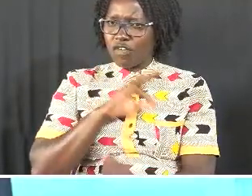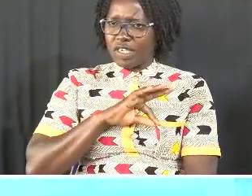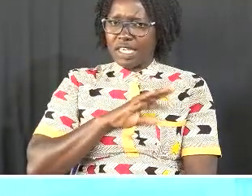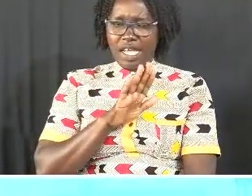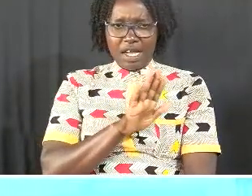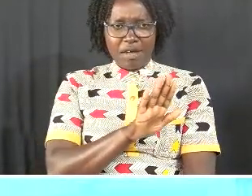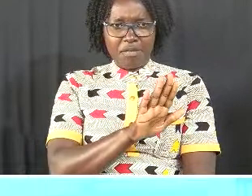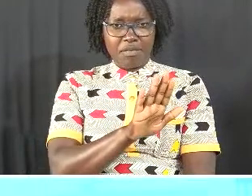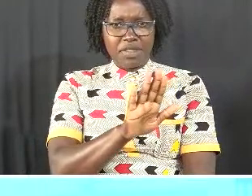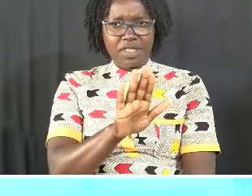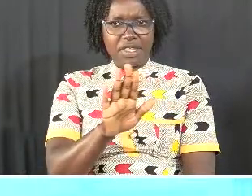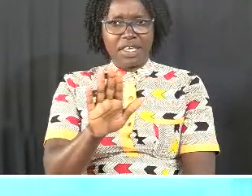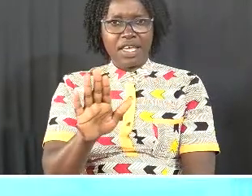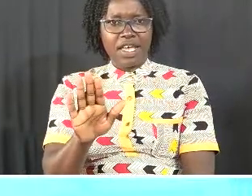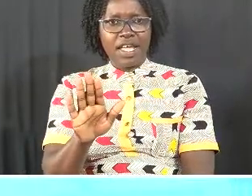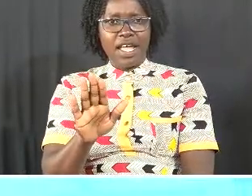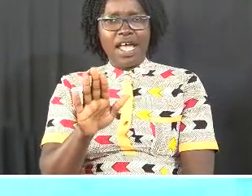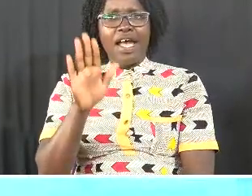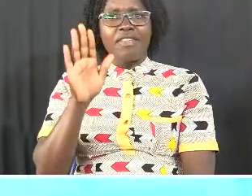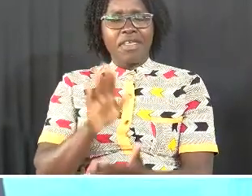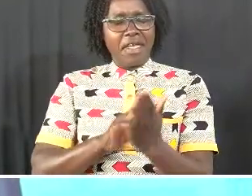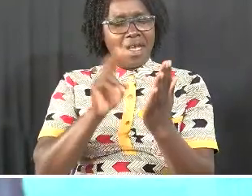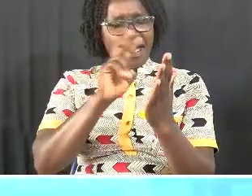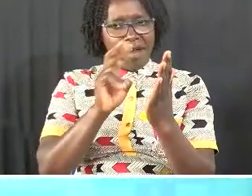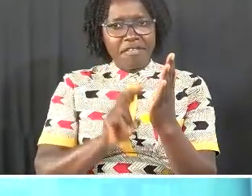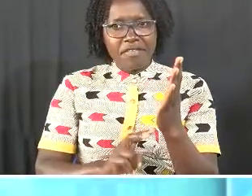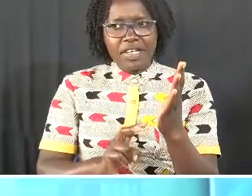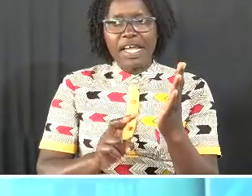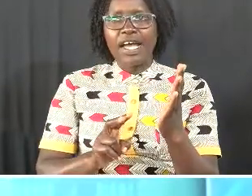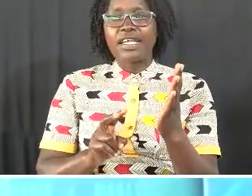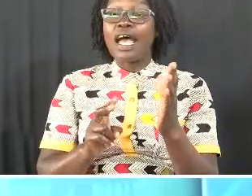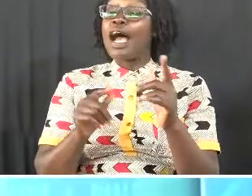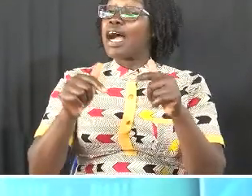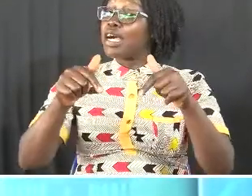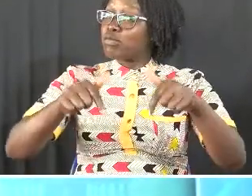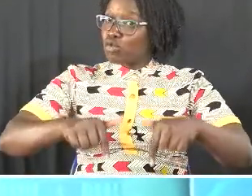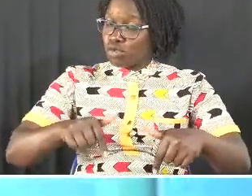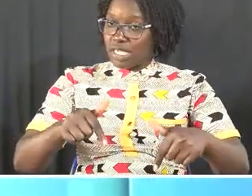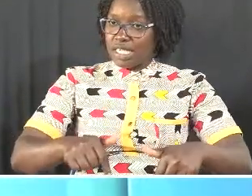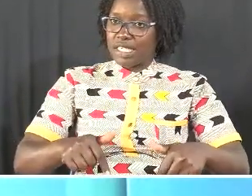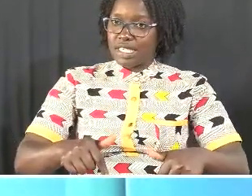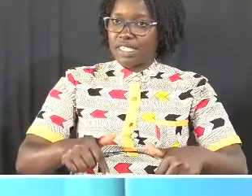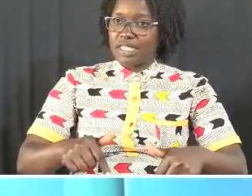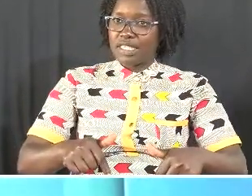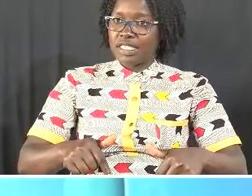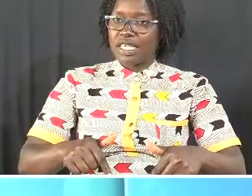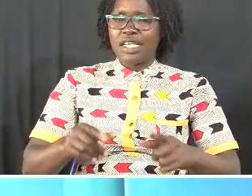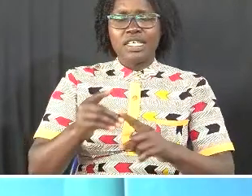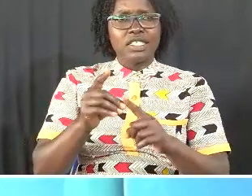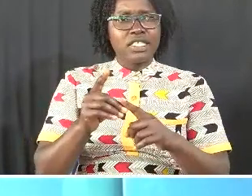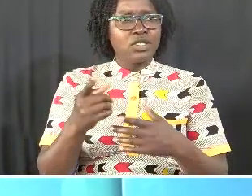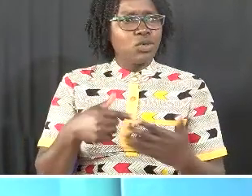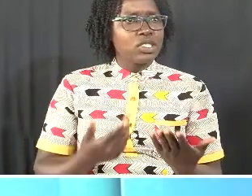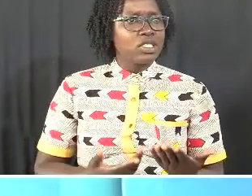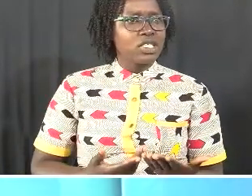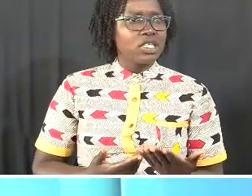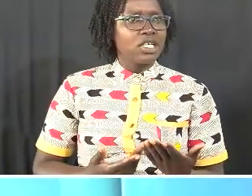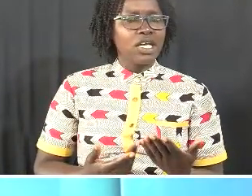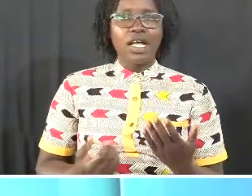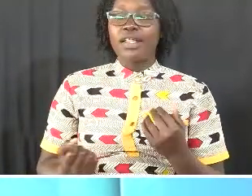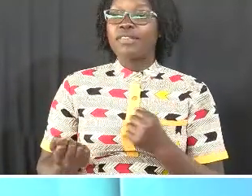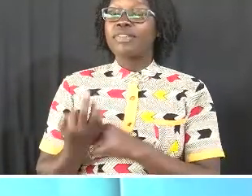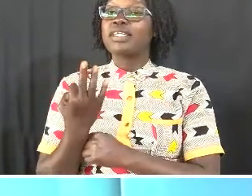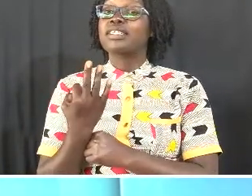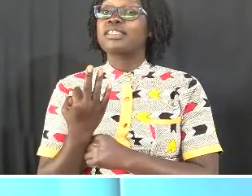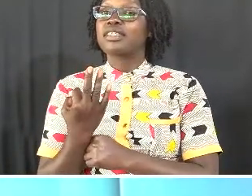They have been taught, they have read for themselves, but up to today, which is the date for today? Remind